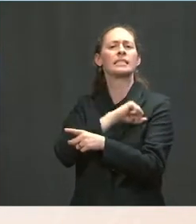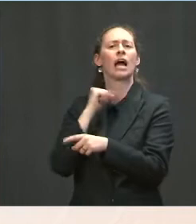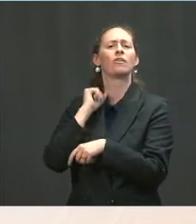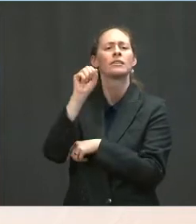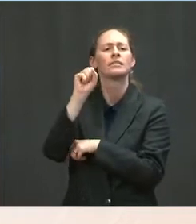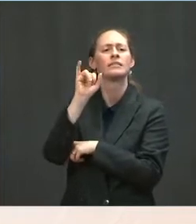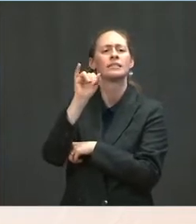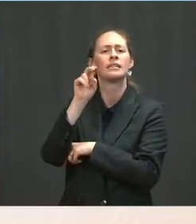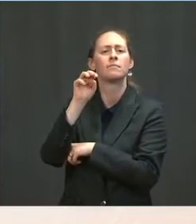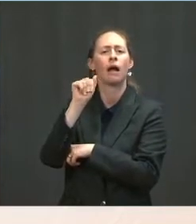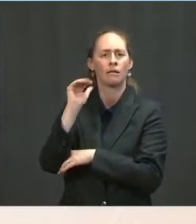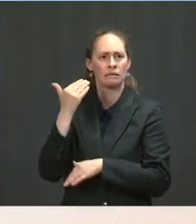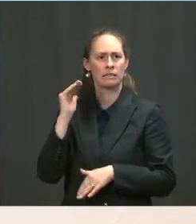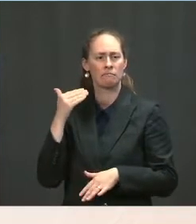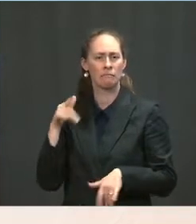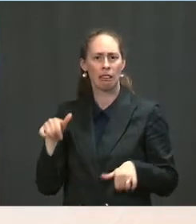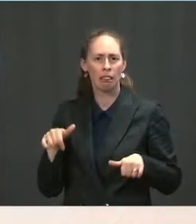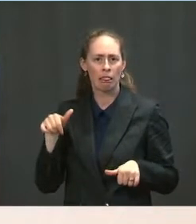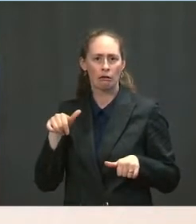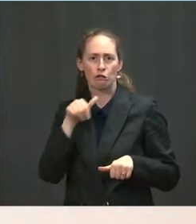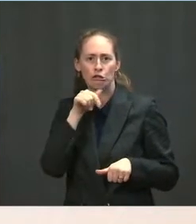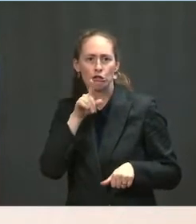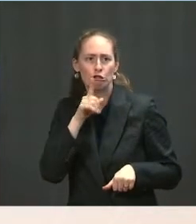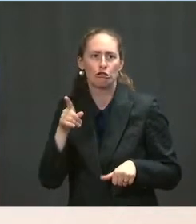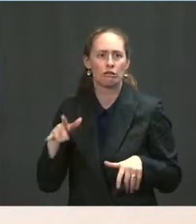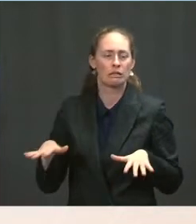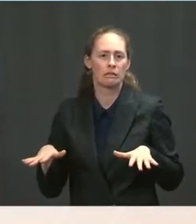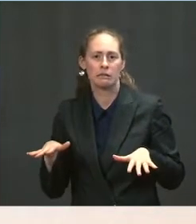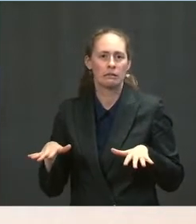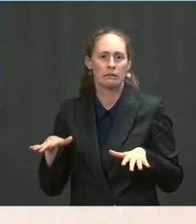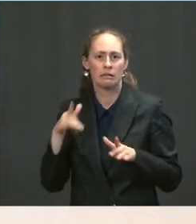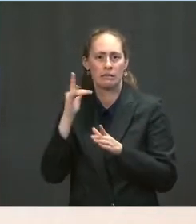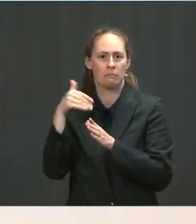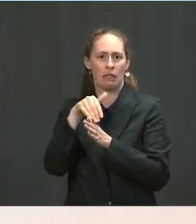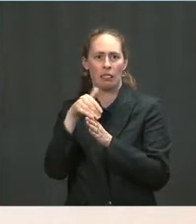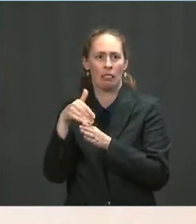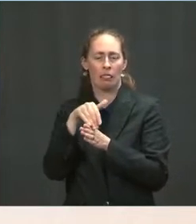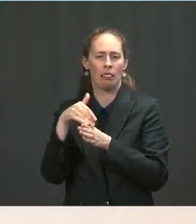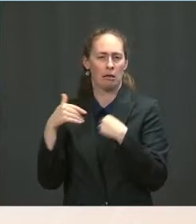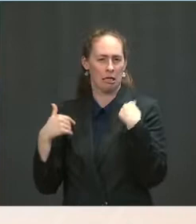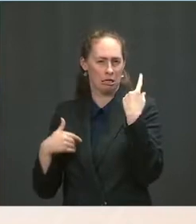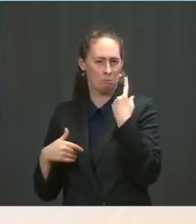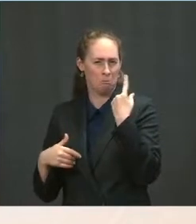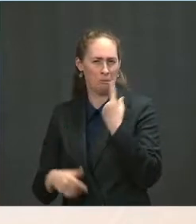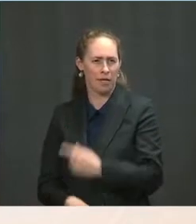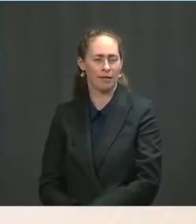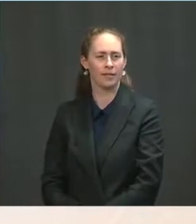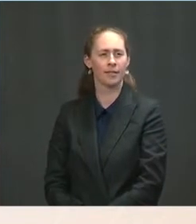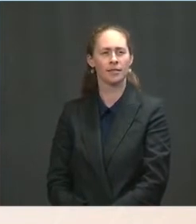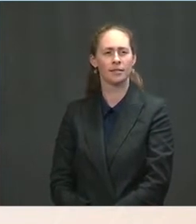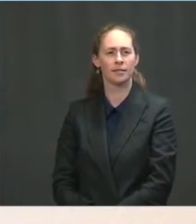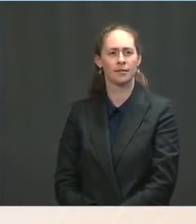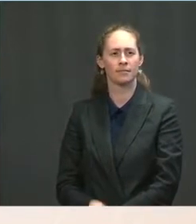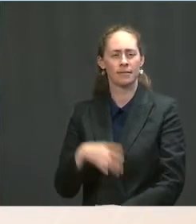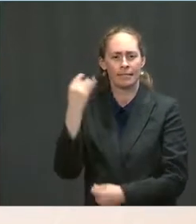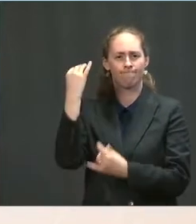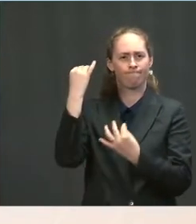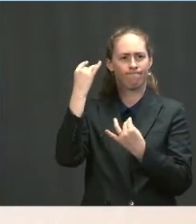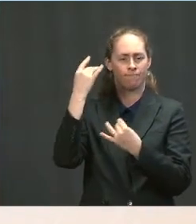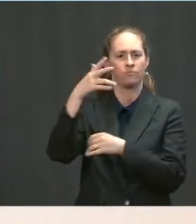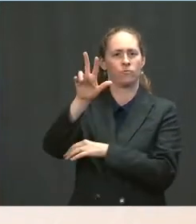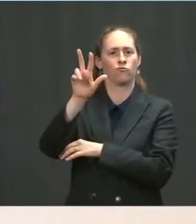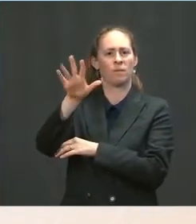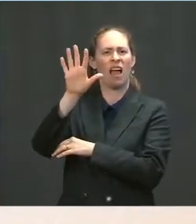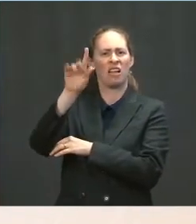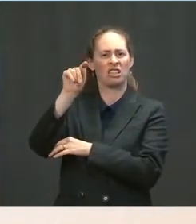putting off August vacation plans to vote on your $3.5 trillion reconciliation bill. What's your reaction to